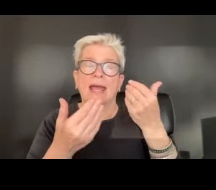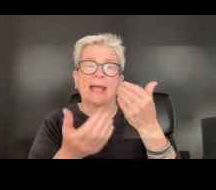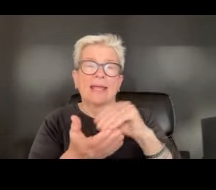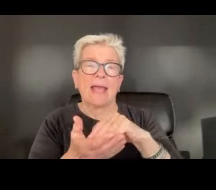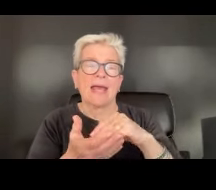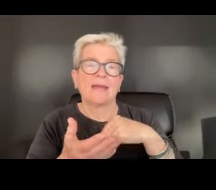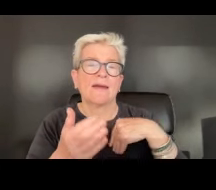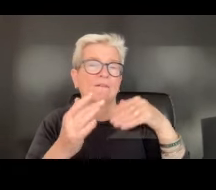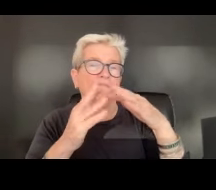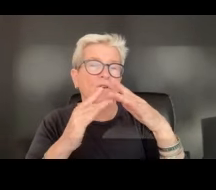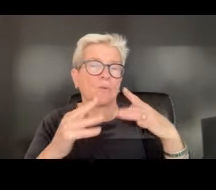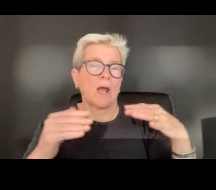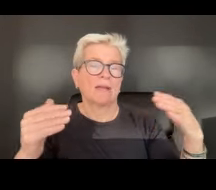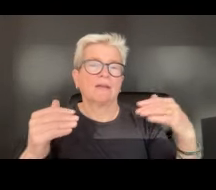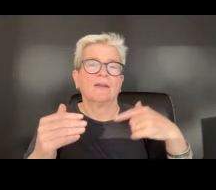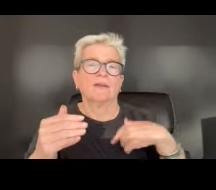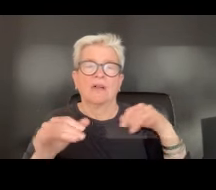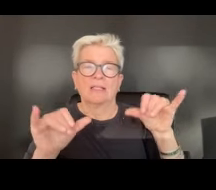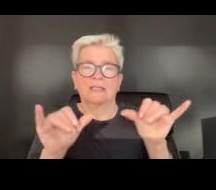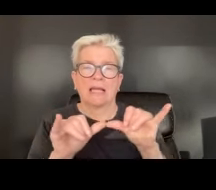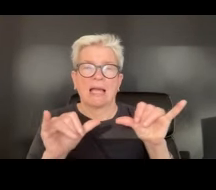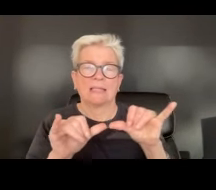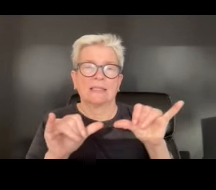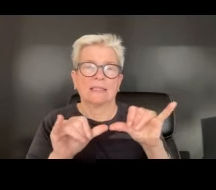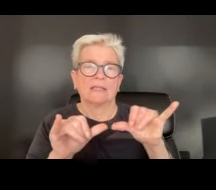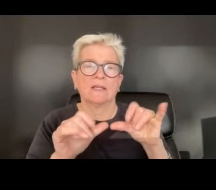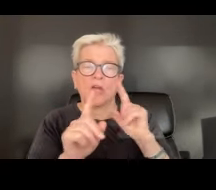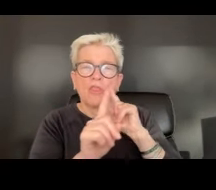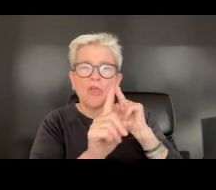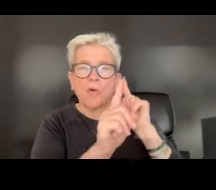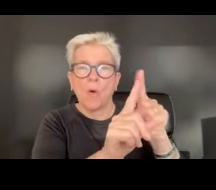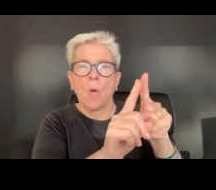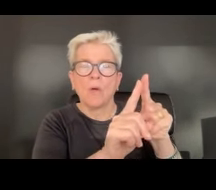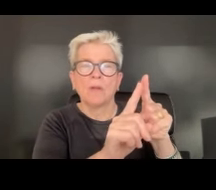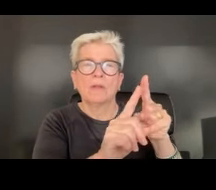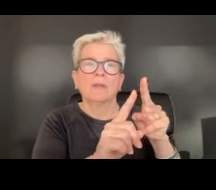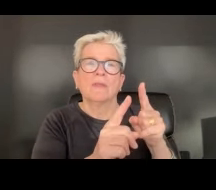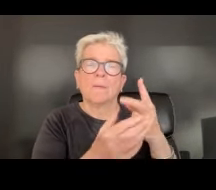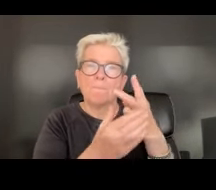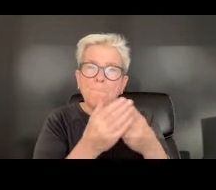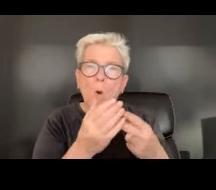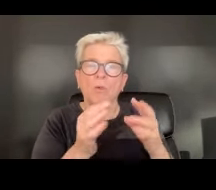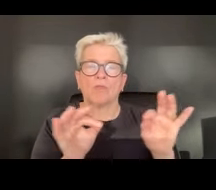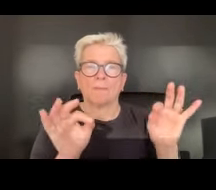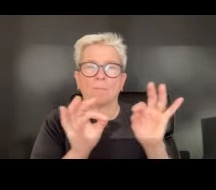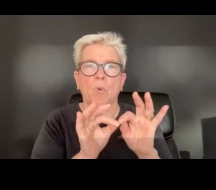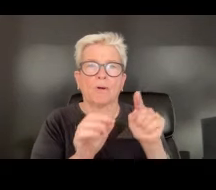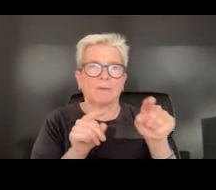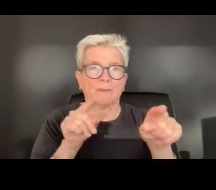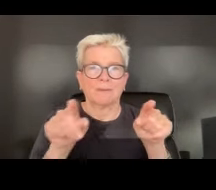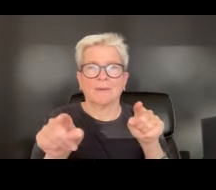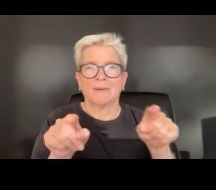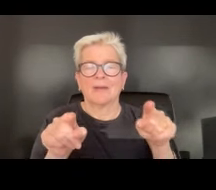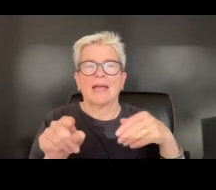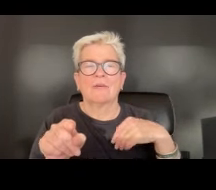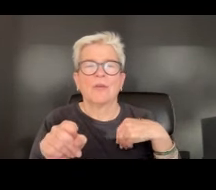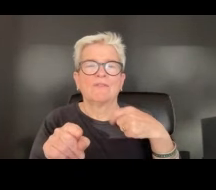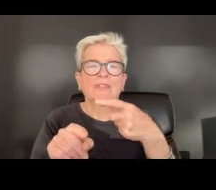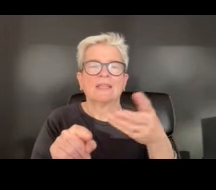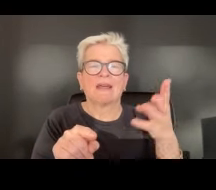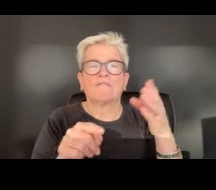diversity of sizes in particular. So I think that the goal here is these are both important, and we have a number of strategies to try and increase both